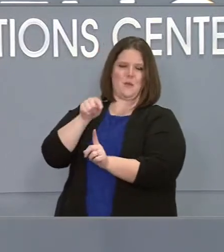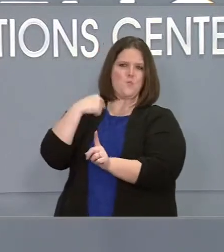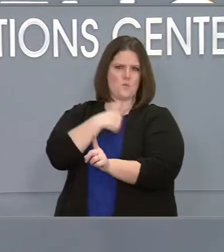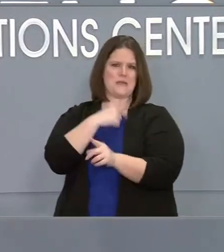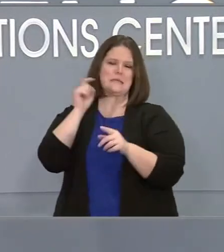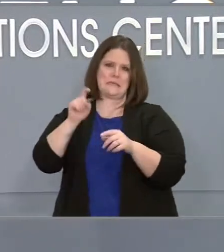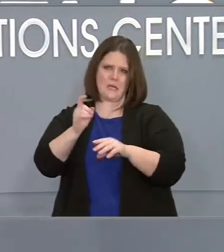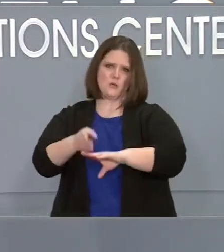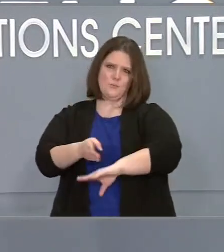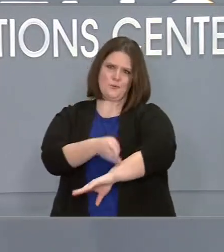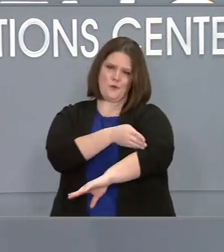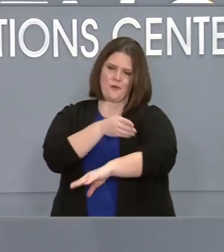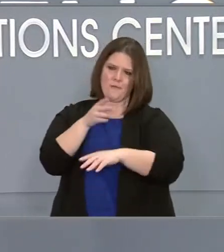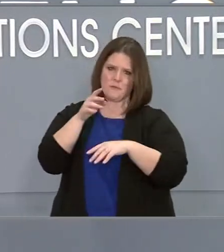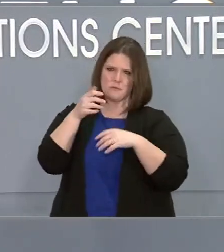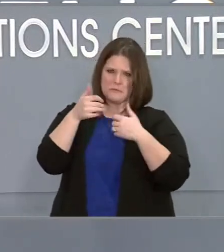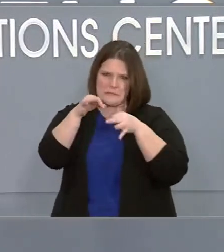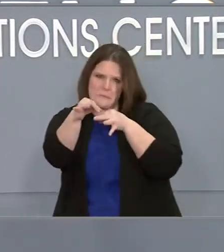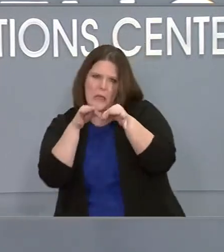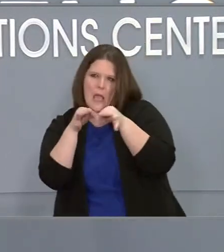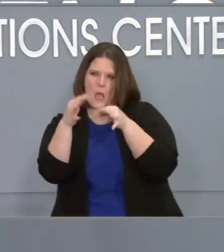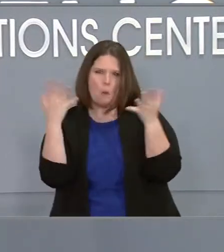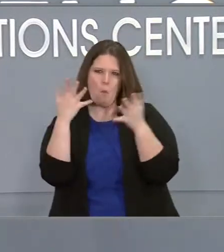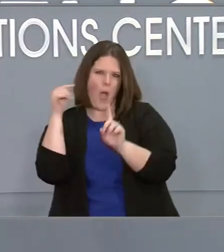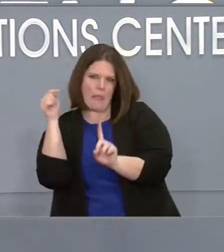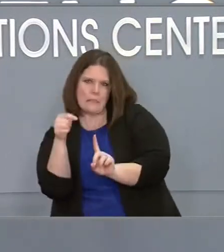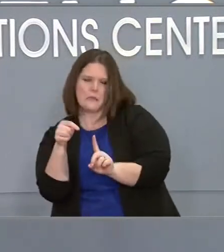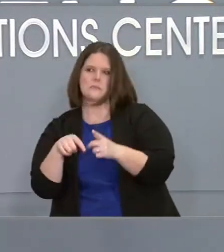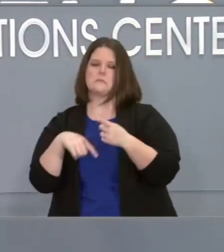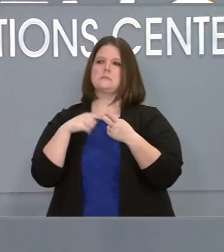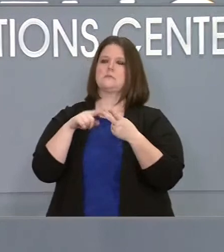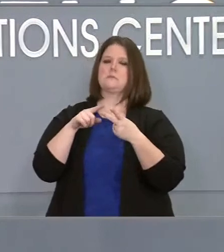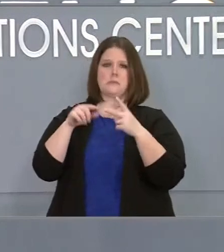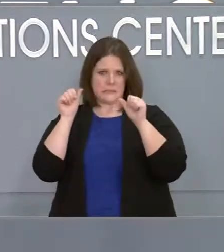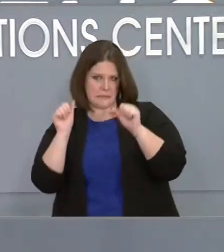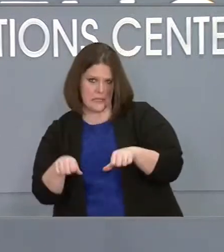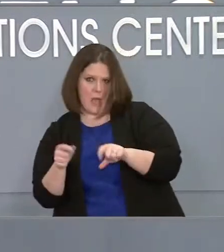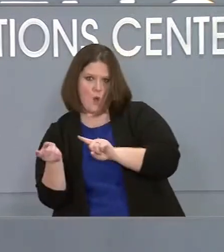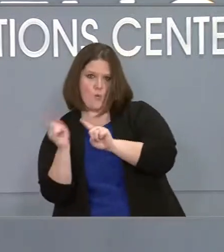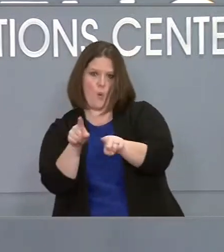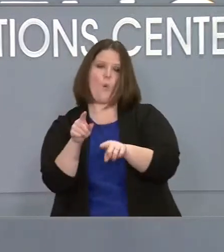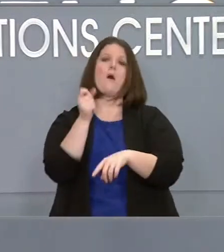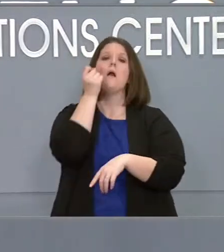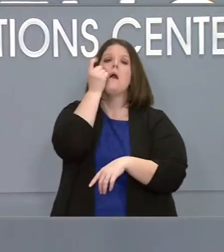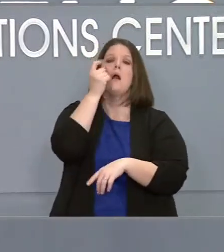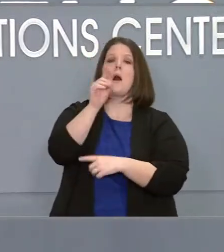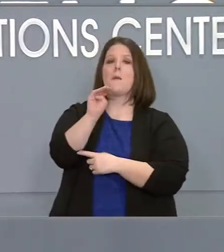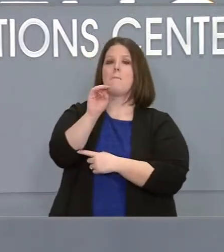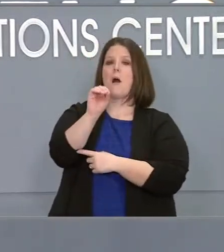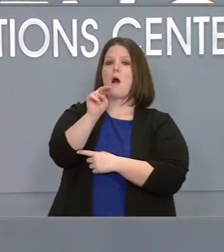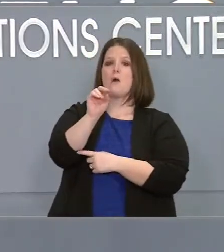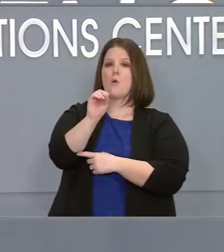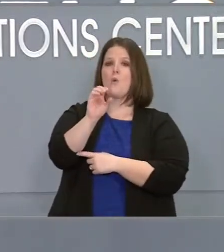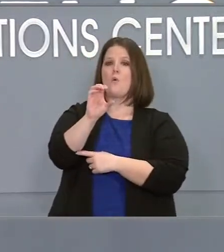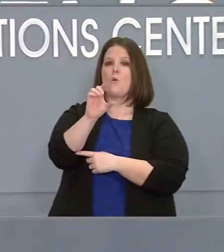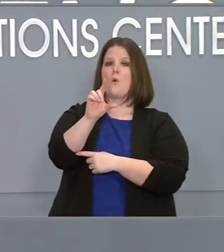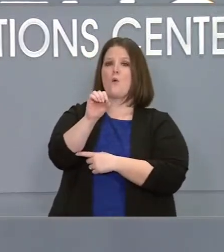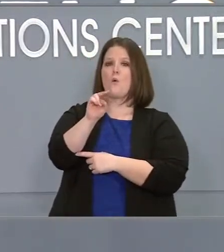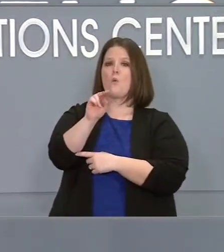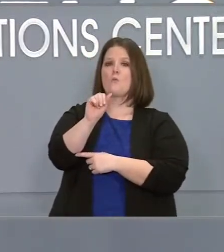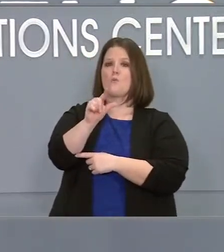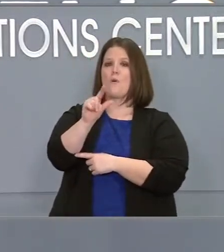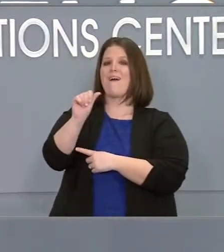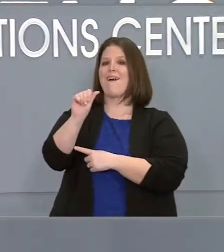continue to work and make sure folks understand that treatment is available. Again, monoclonal antibodies are something that you have to get